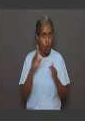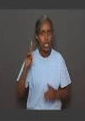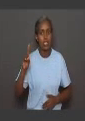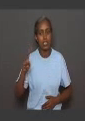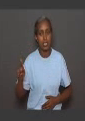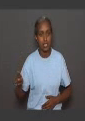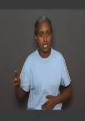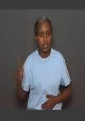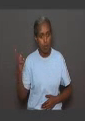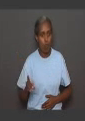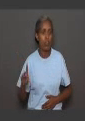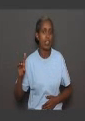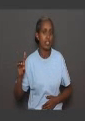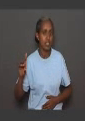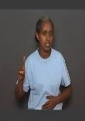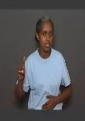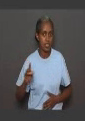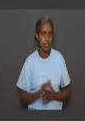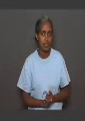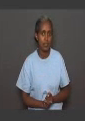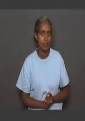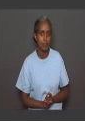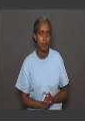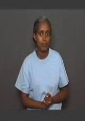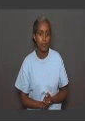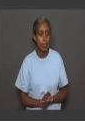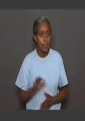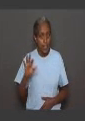Z equals dz over z.